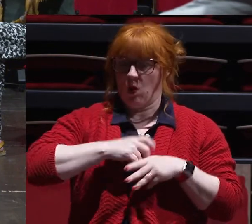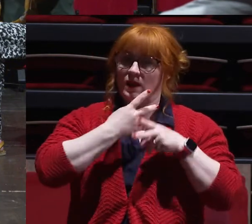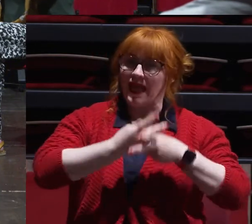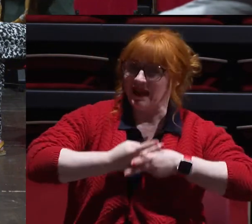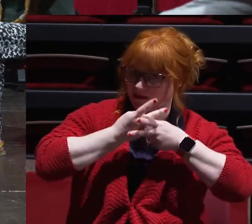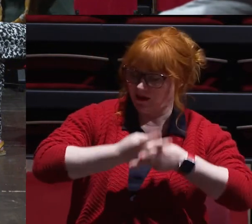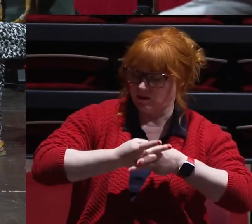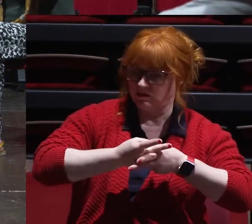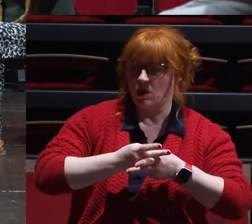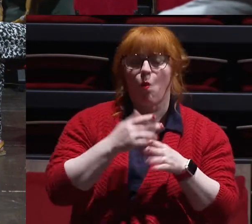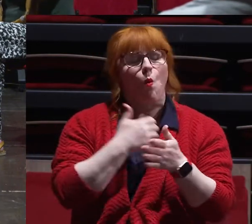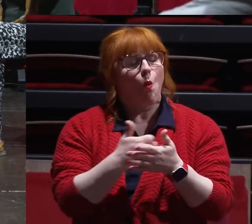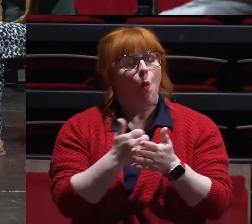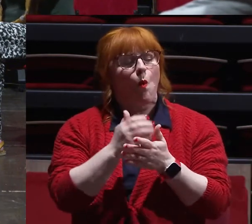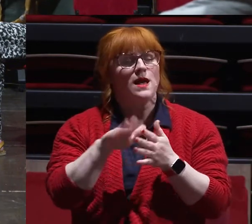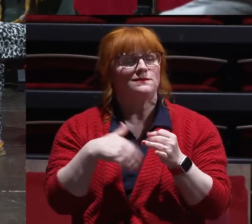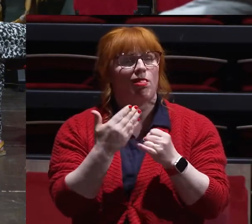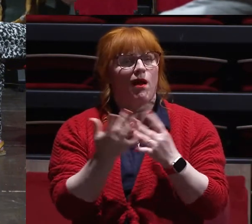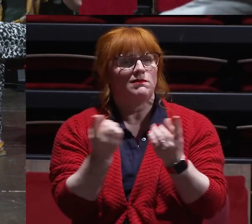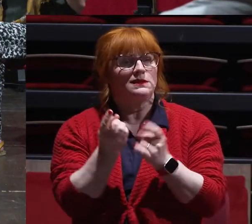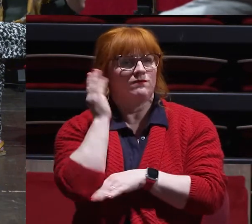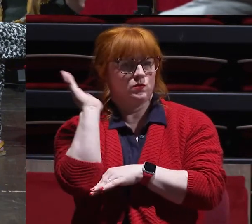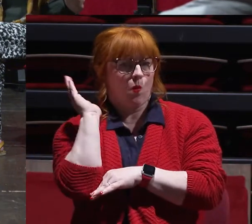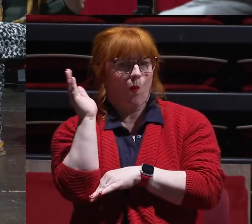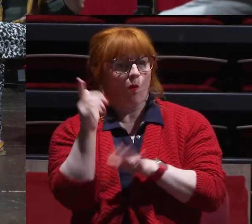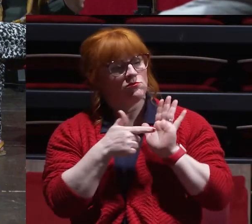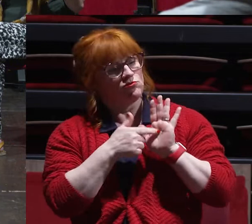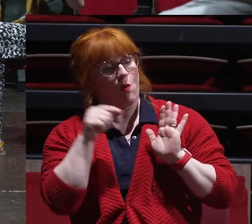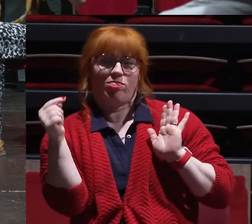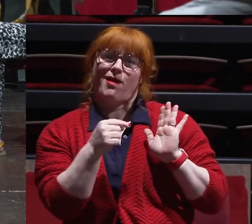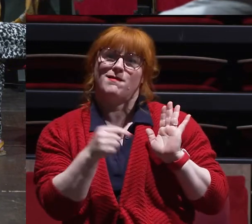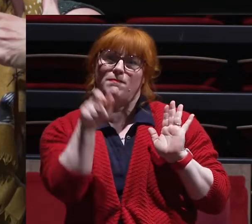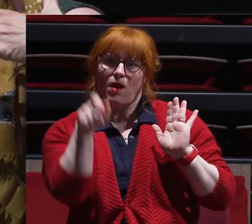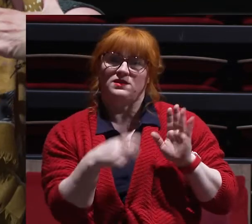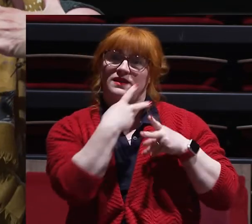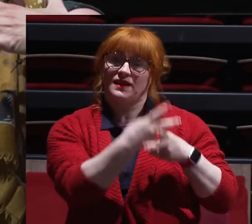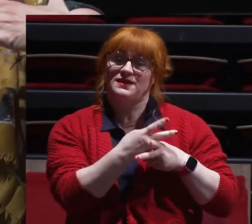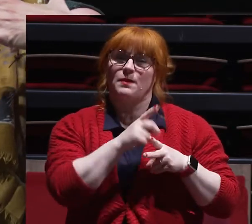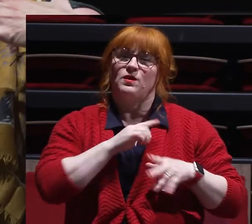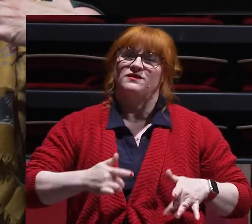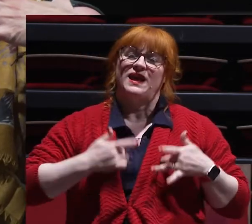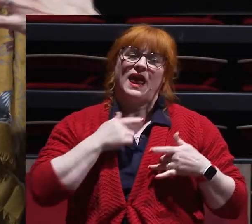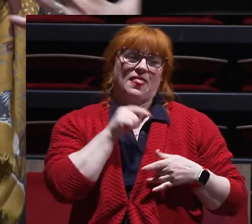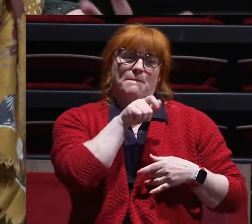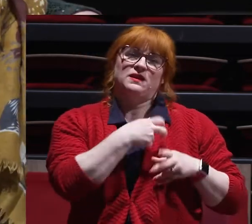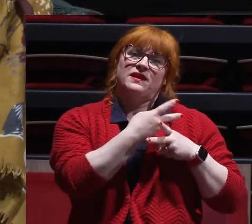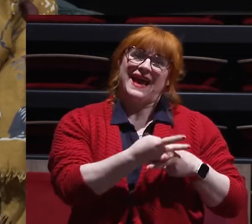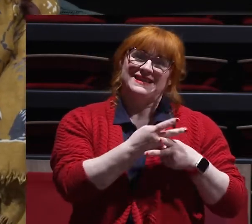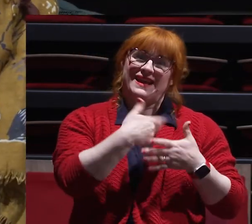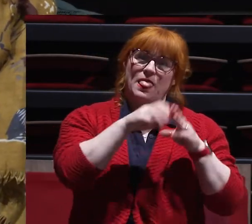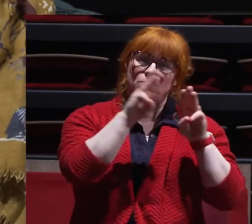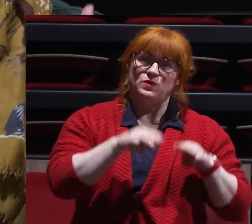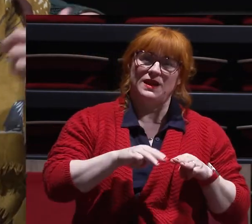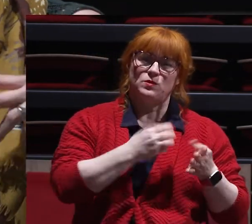talks with a photo of the caretaker, because it feels like he will always be